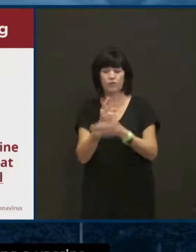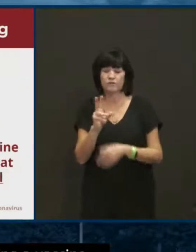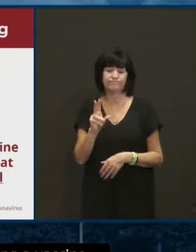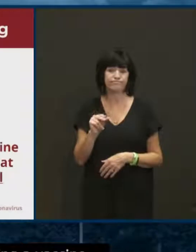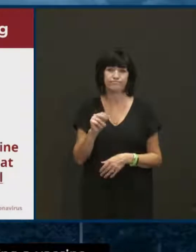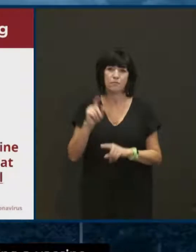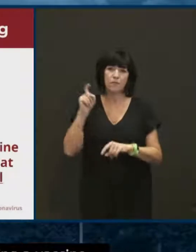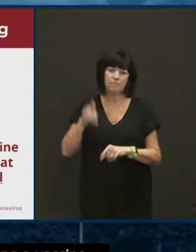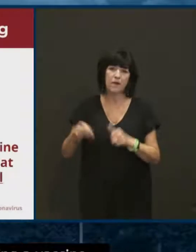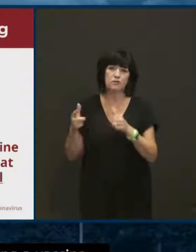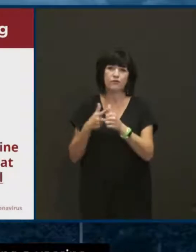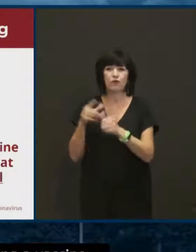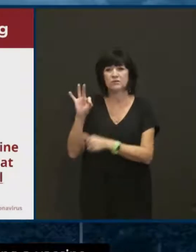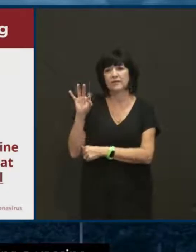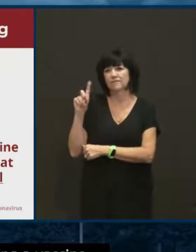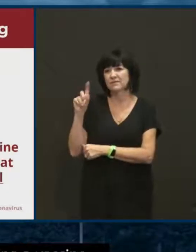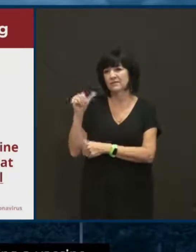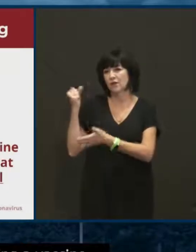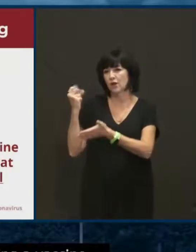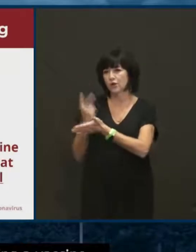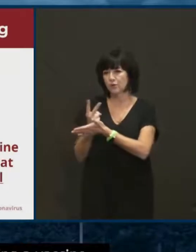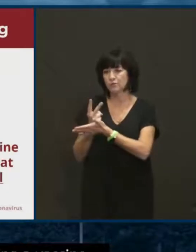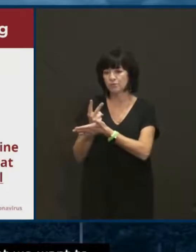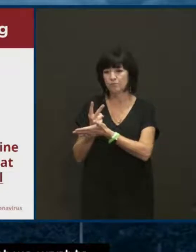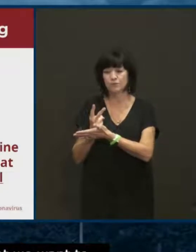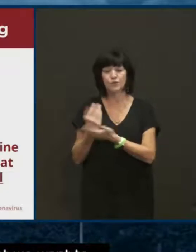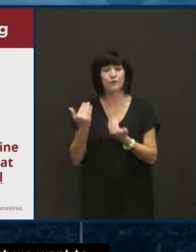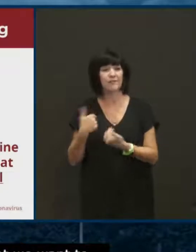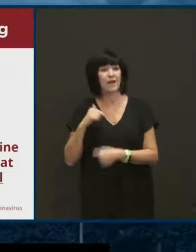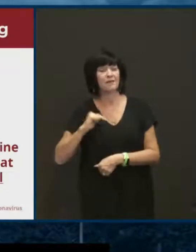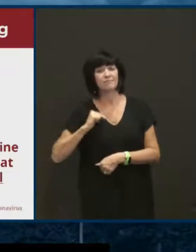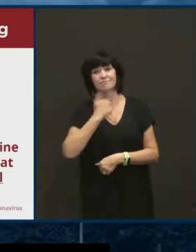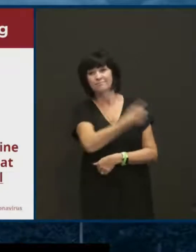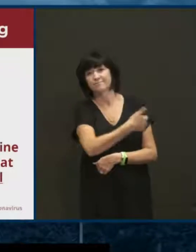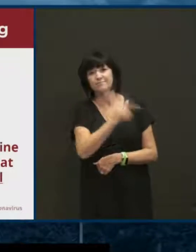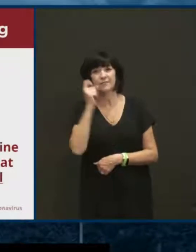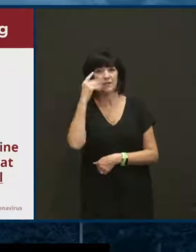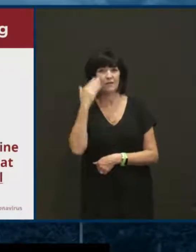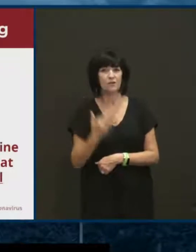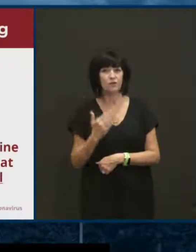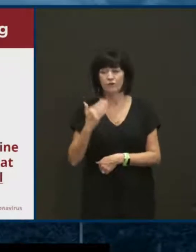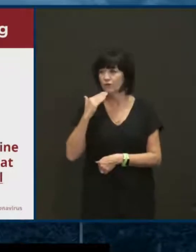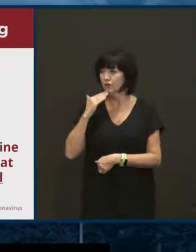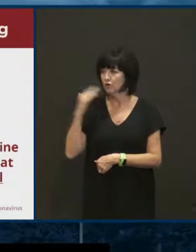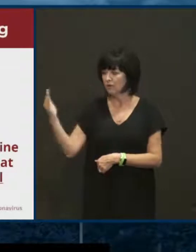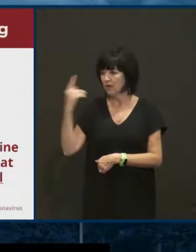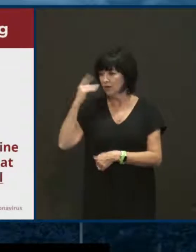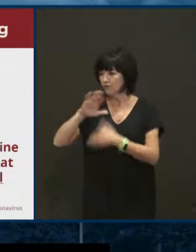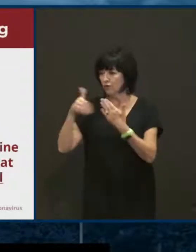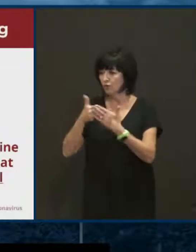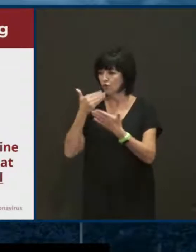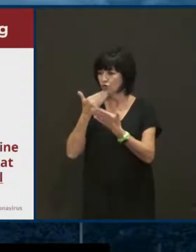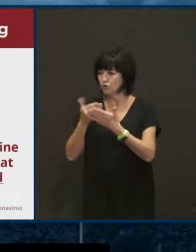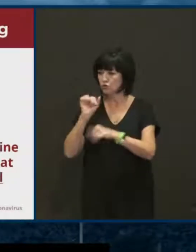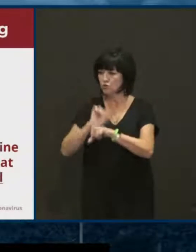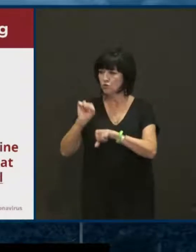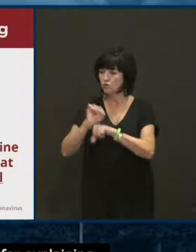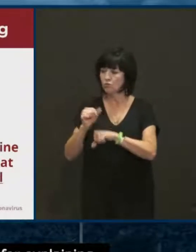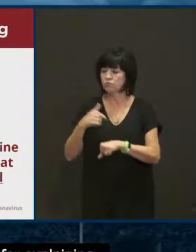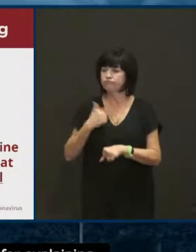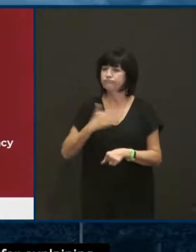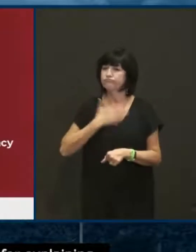back to the governor. Yeah, thank you very much, Dr. Rattay. Thanks for that good work. Thanks again for explaining the difference between